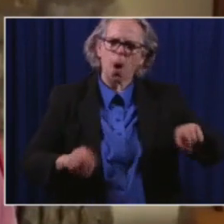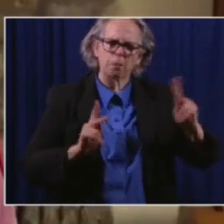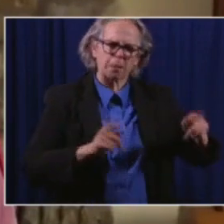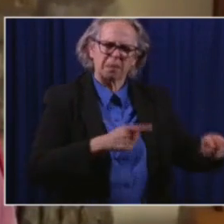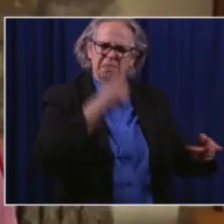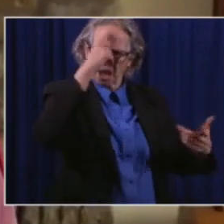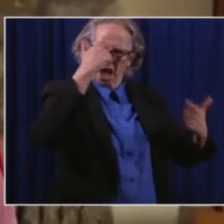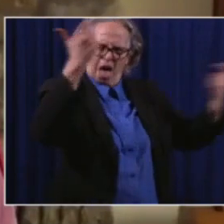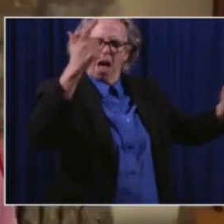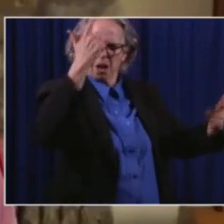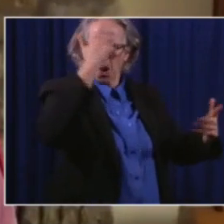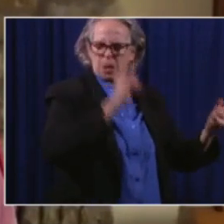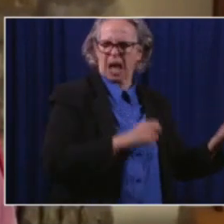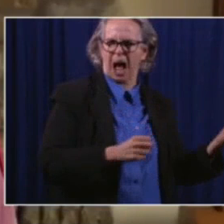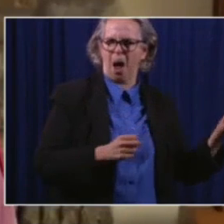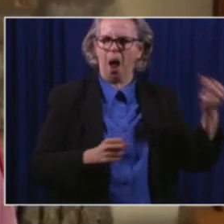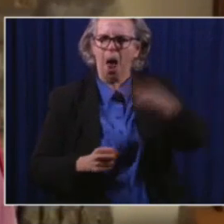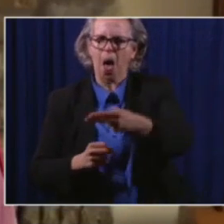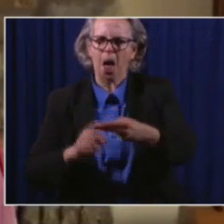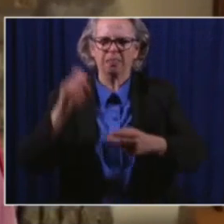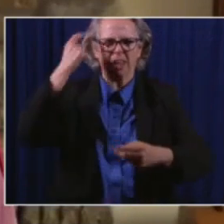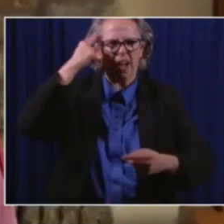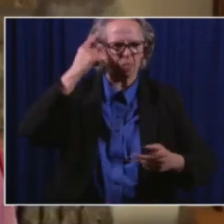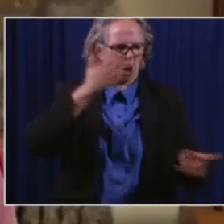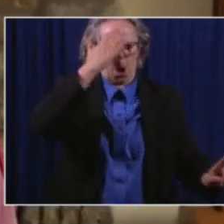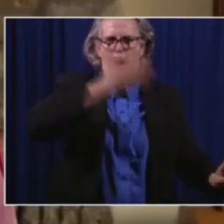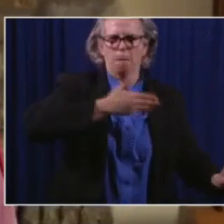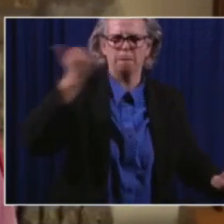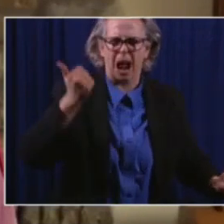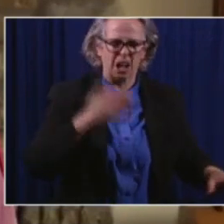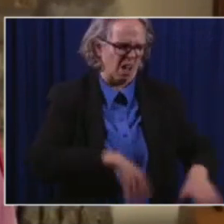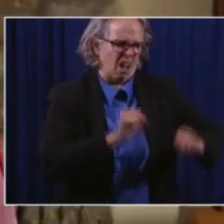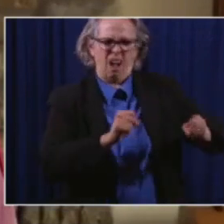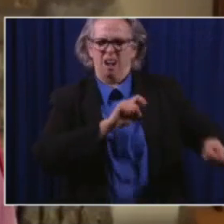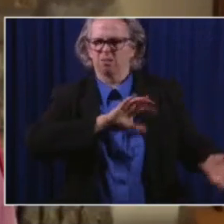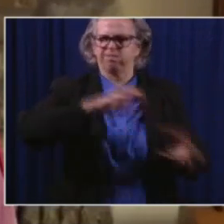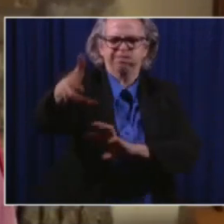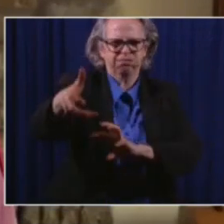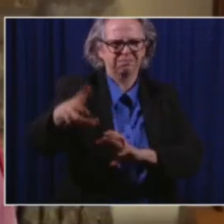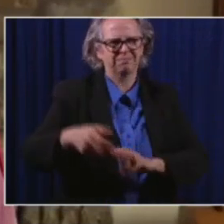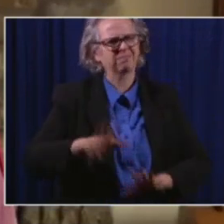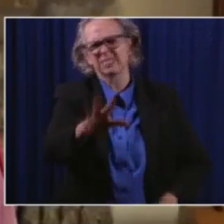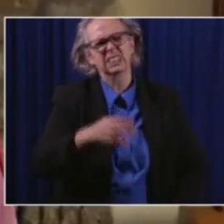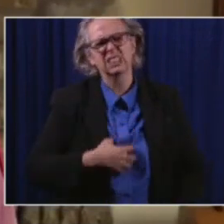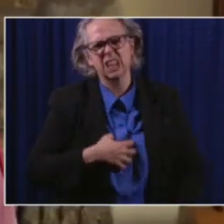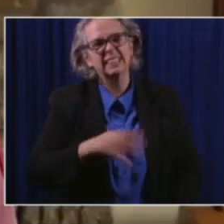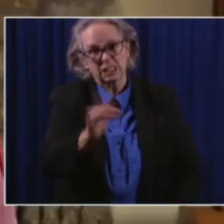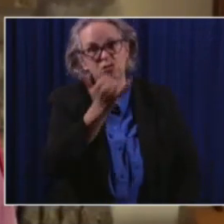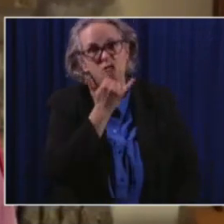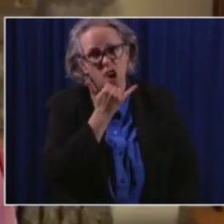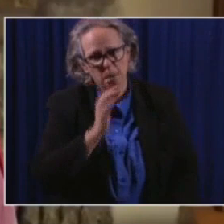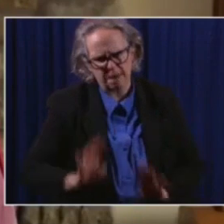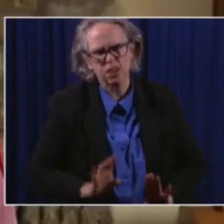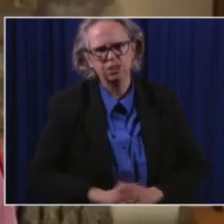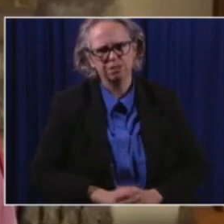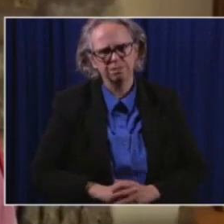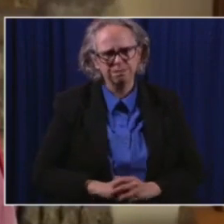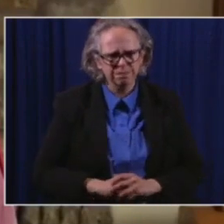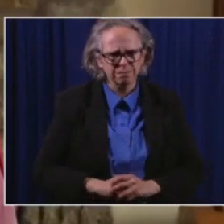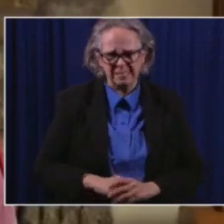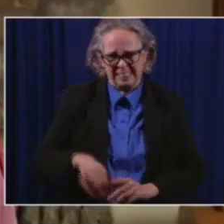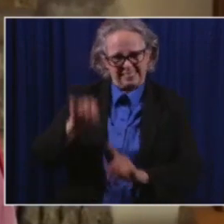else wants to do, they can take the law in their hands, is just despicable, and it's wrong. And again, I'm not commenting about